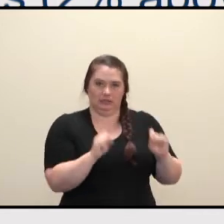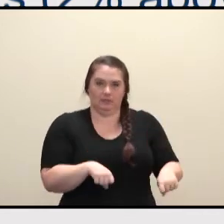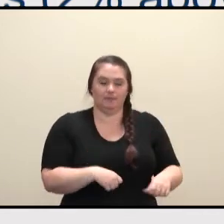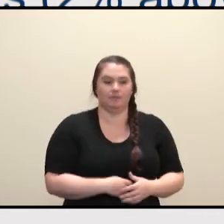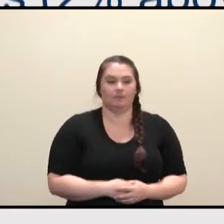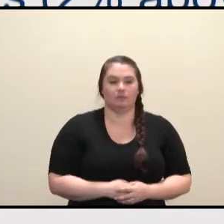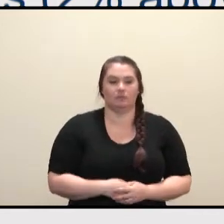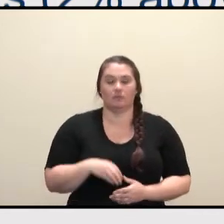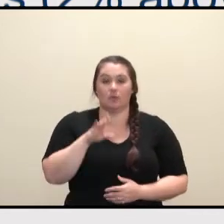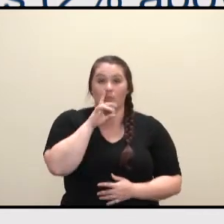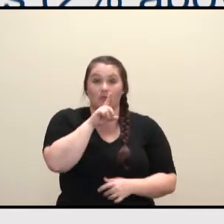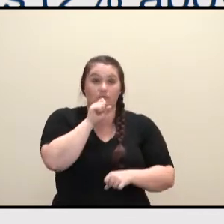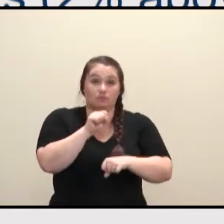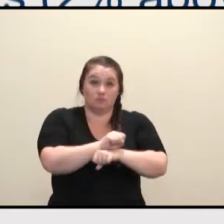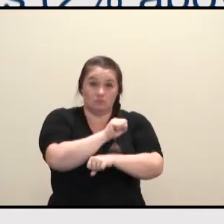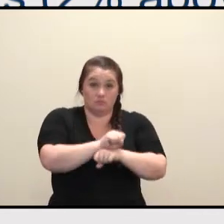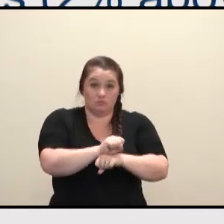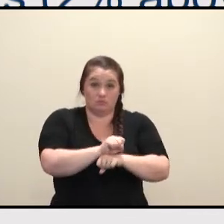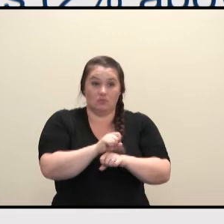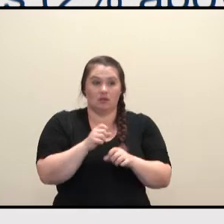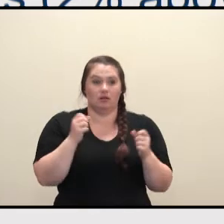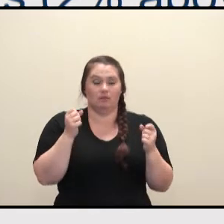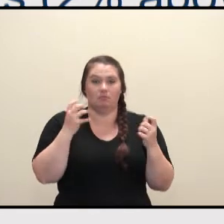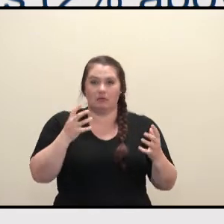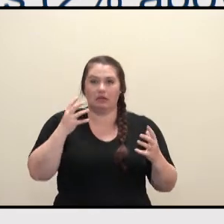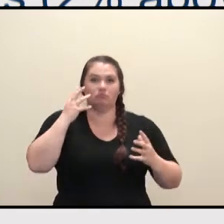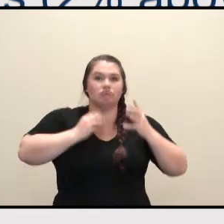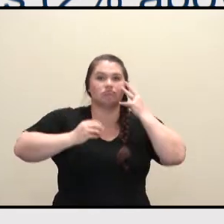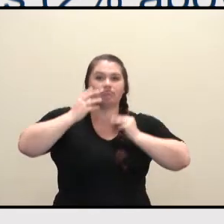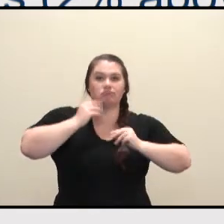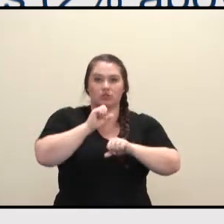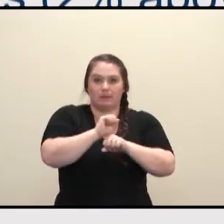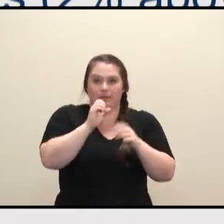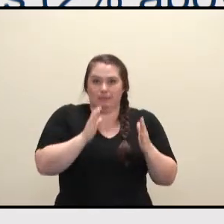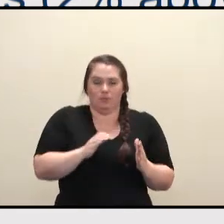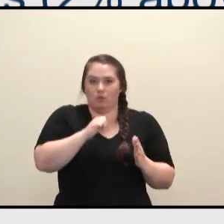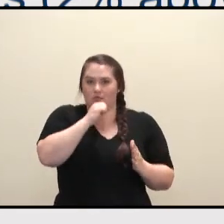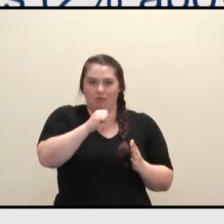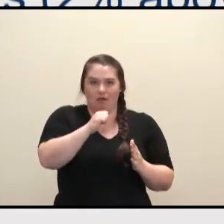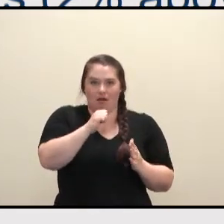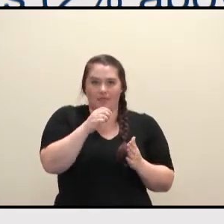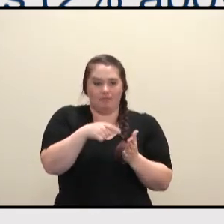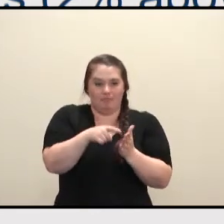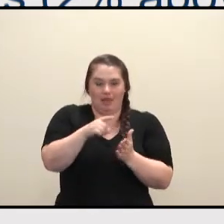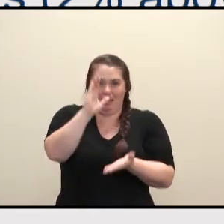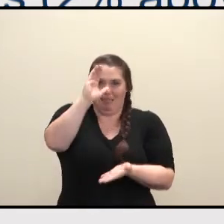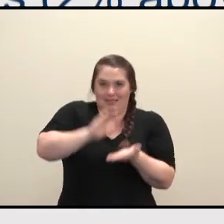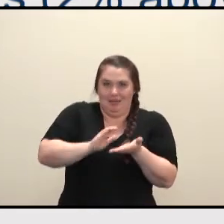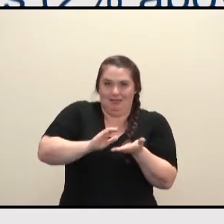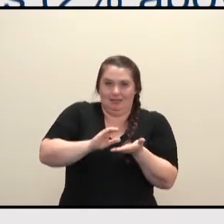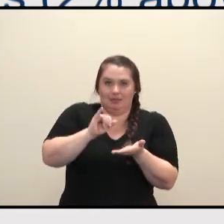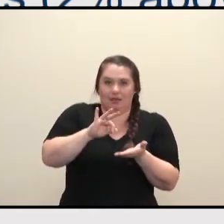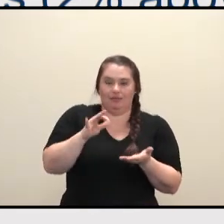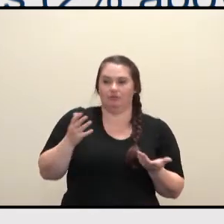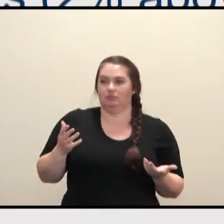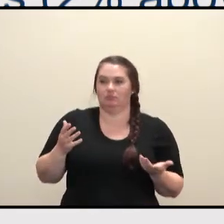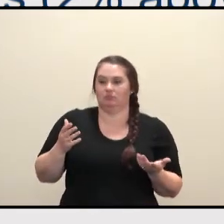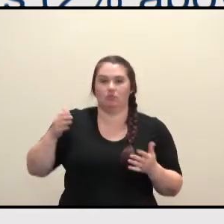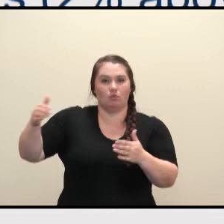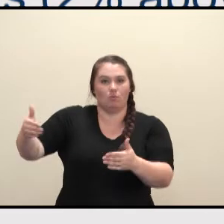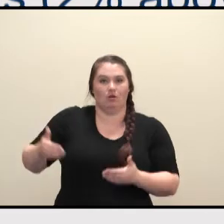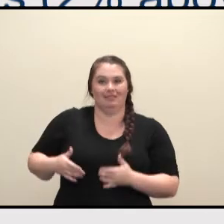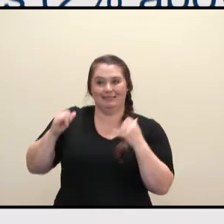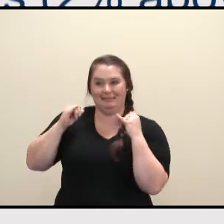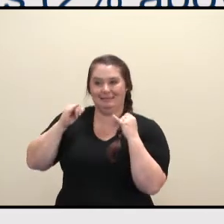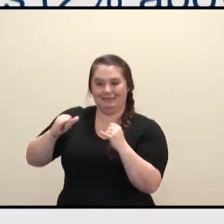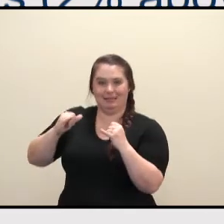it ensures that veteran employees will not make less than what someone would, if you brought in someone with the same